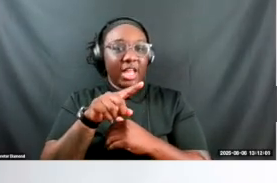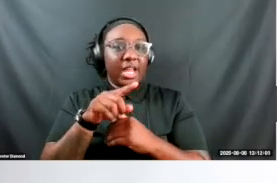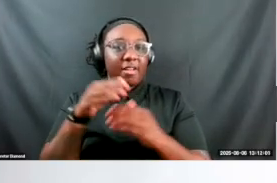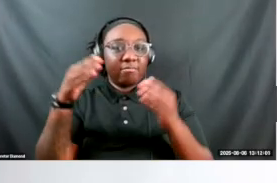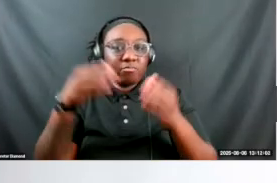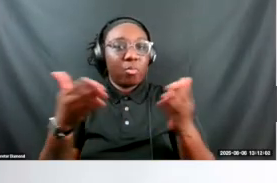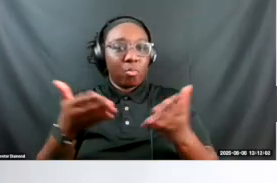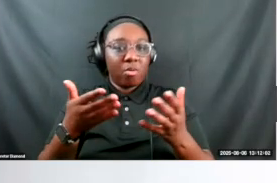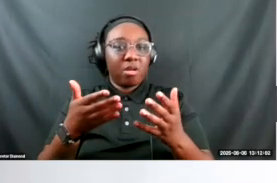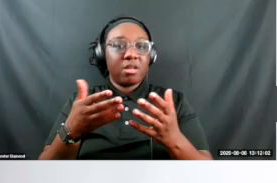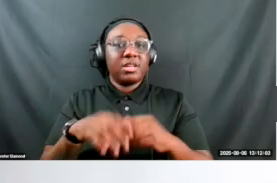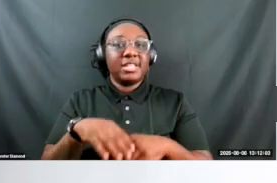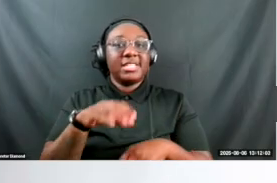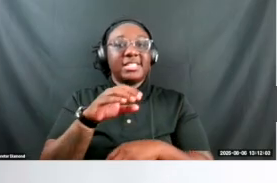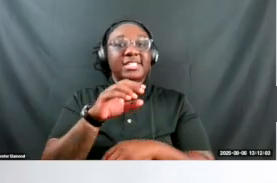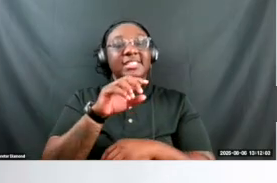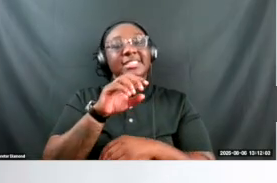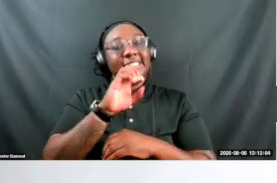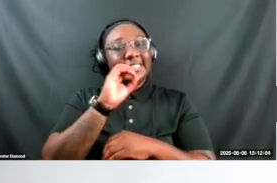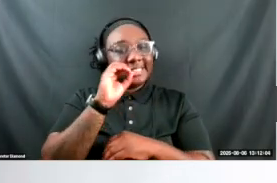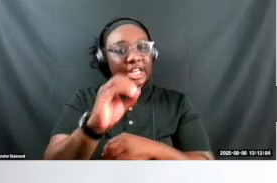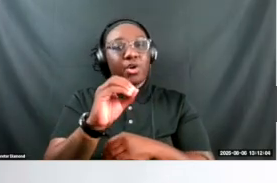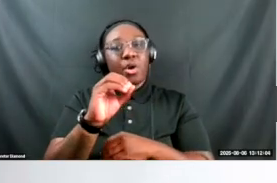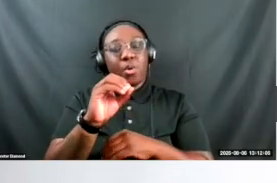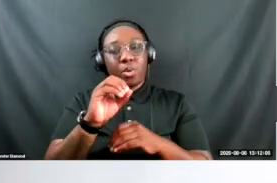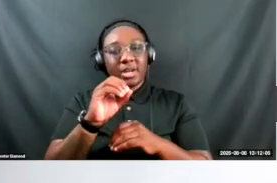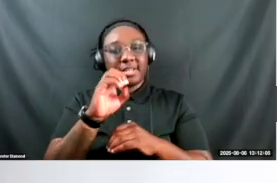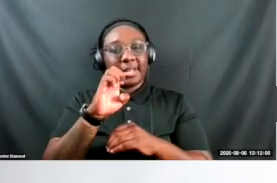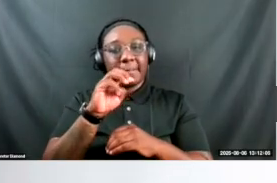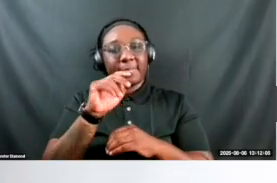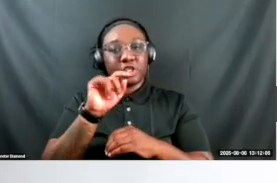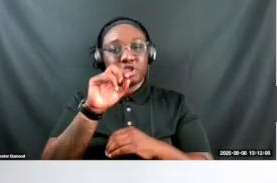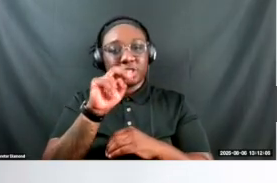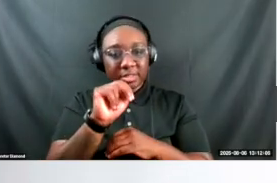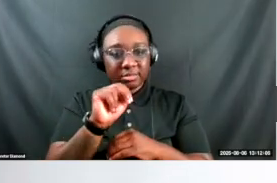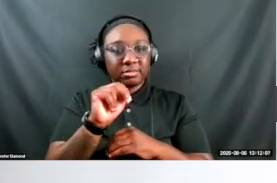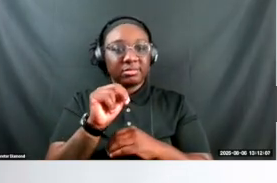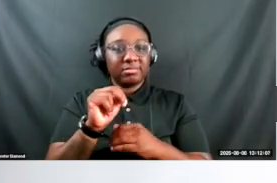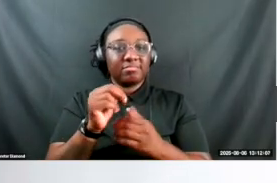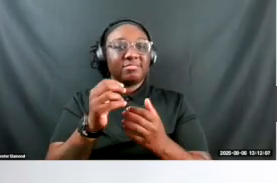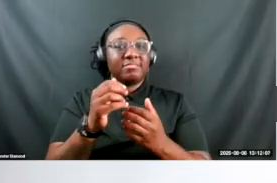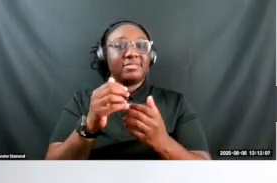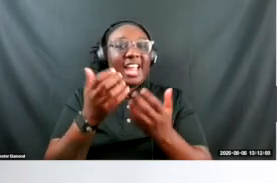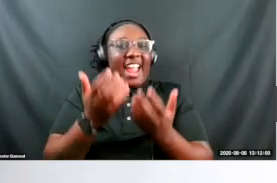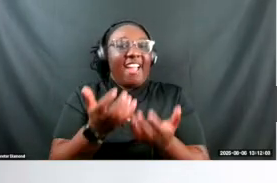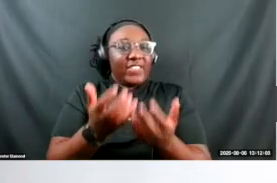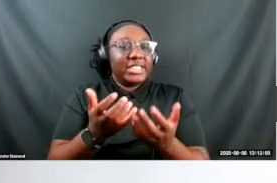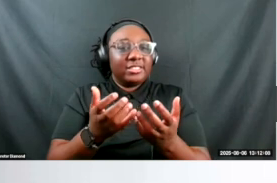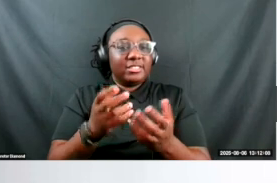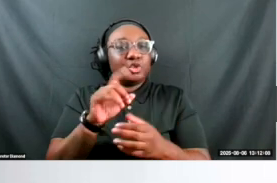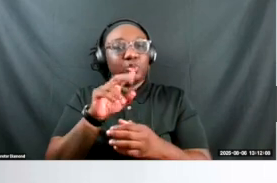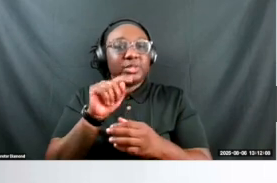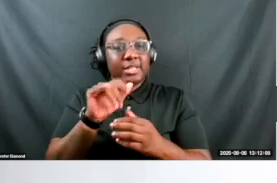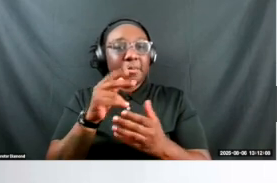projects that reduce criteria pollutants and air toxics. The Low Carbon Transportation Program is part of the